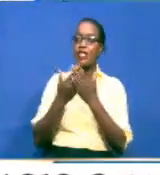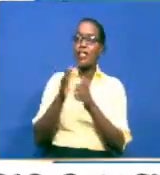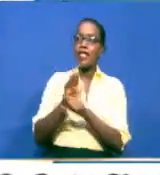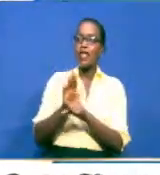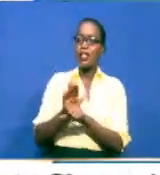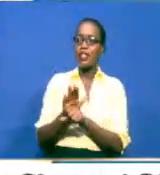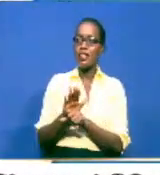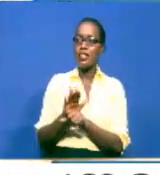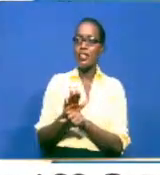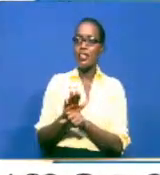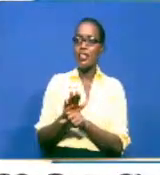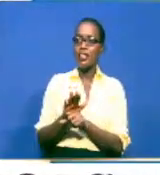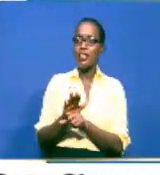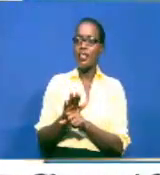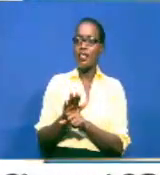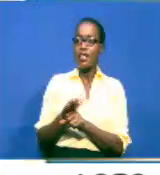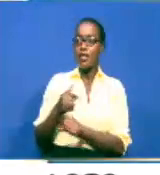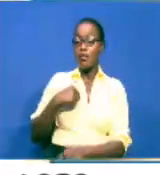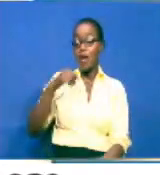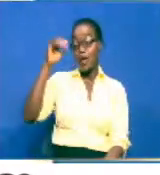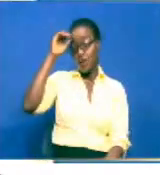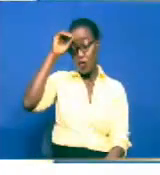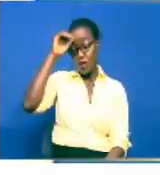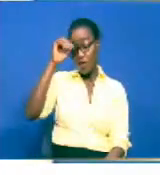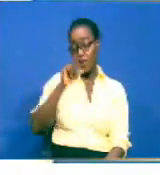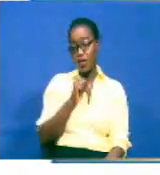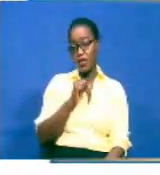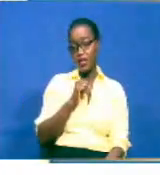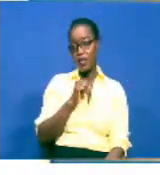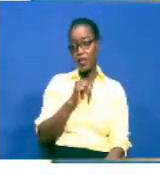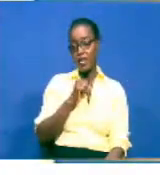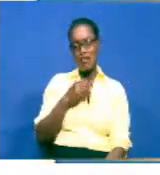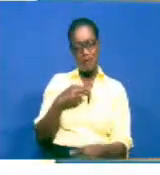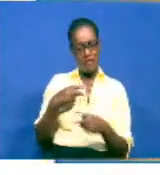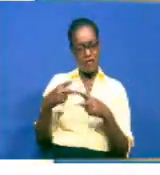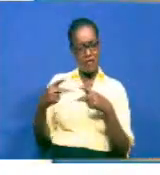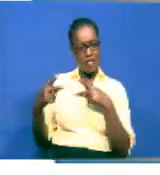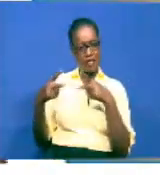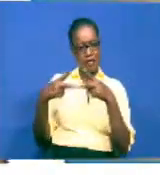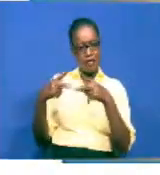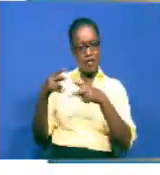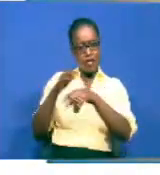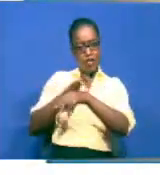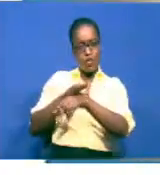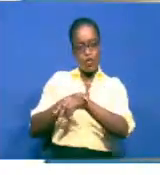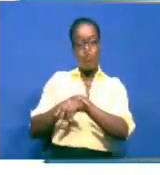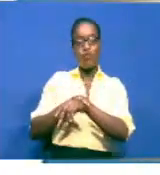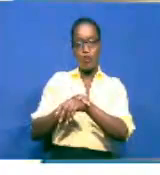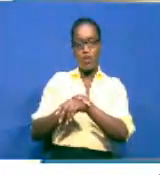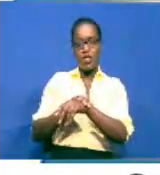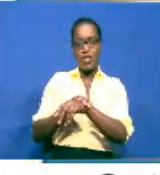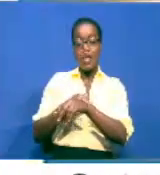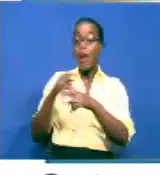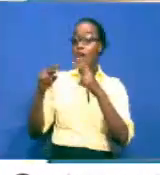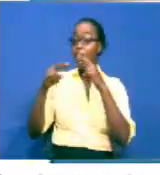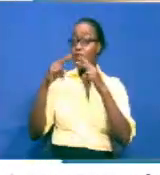think, in my view, it is a very good move that eateries have to